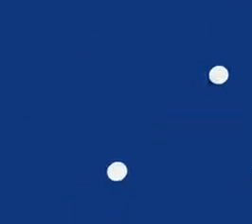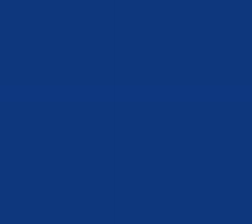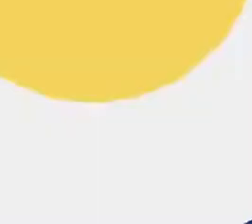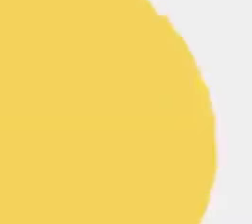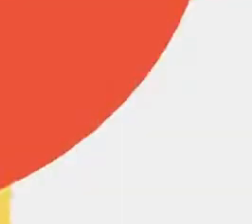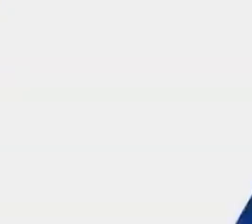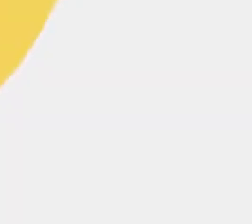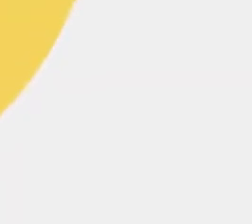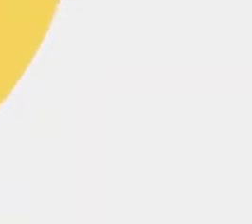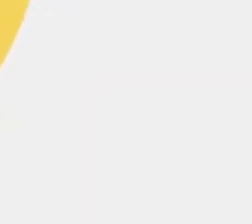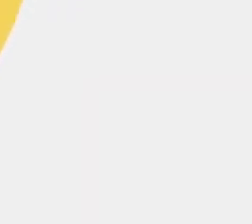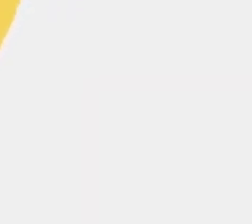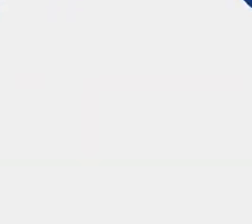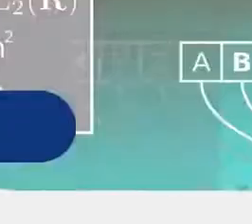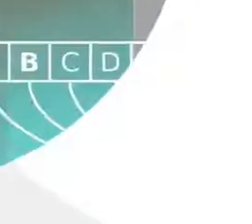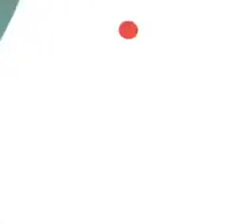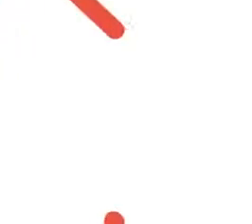Thank you.